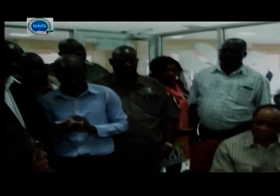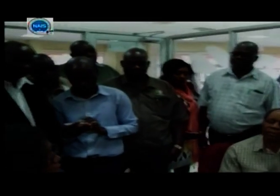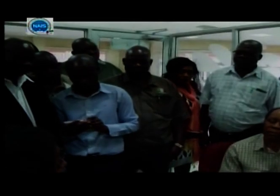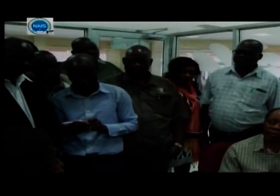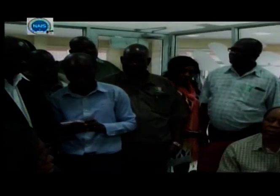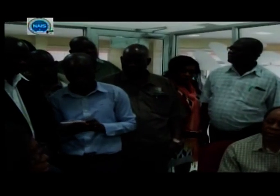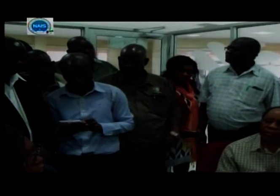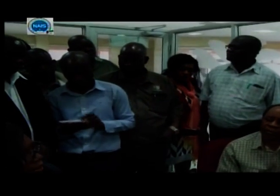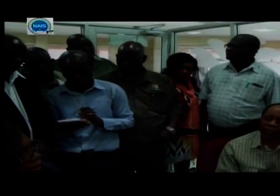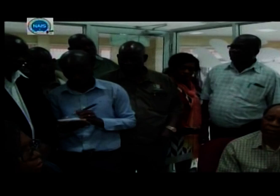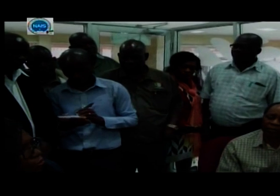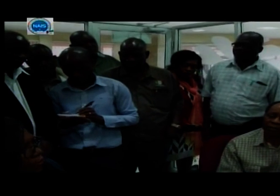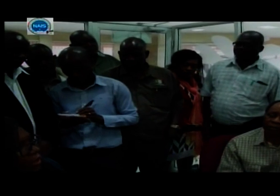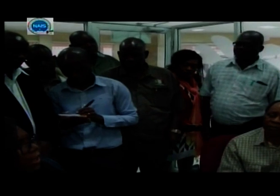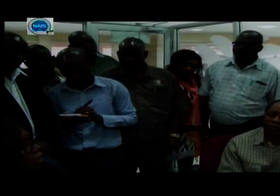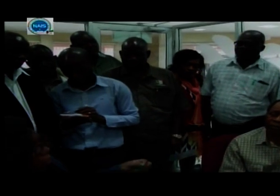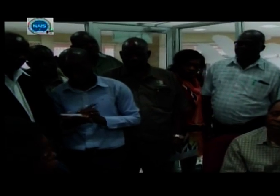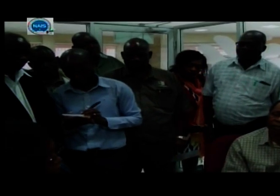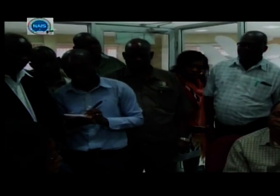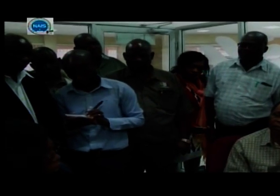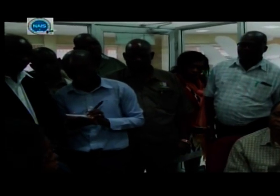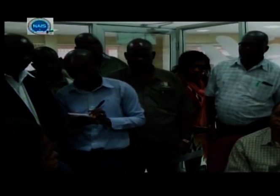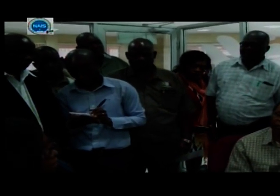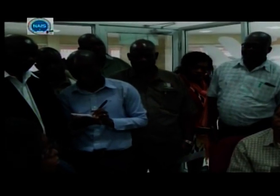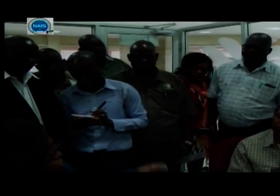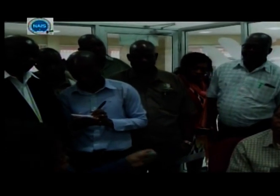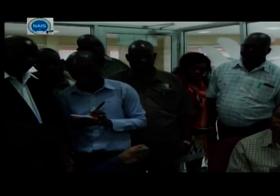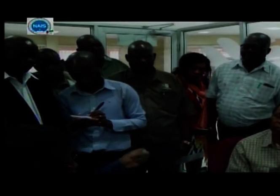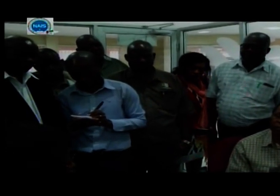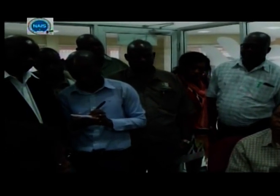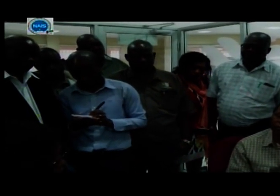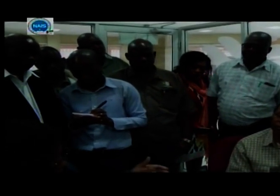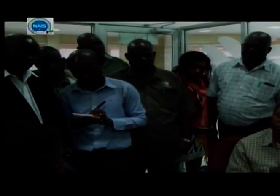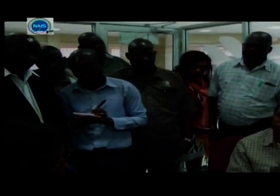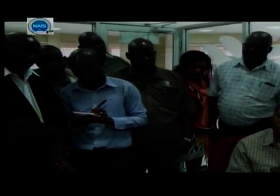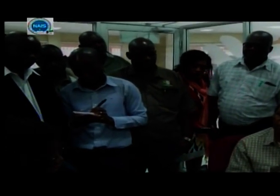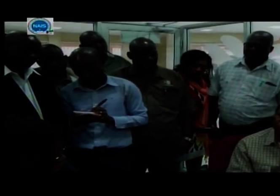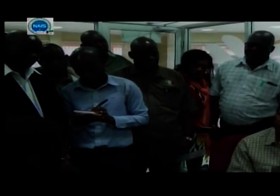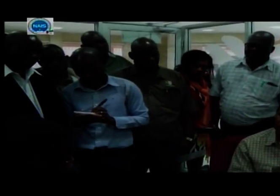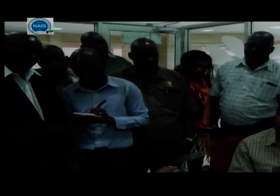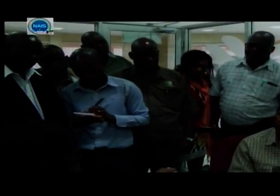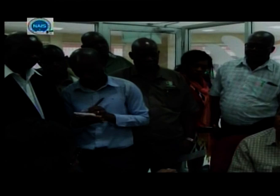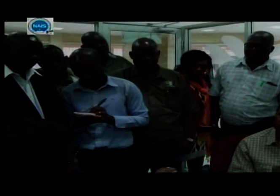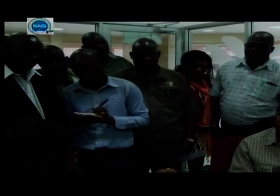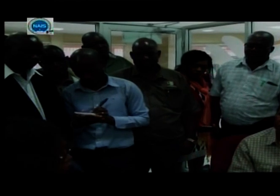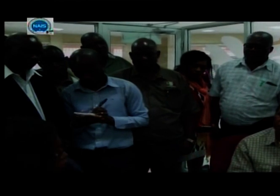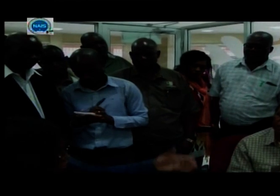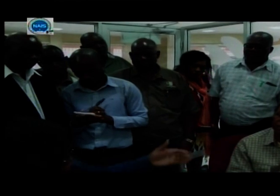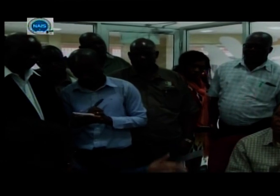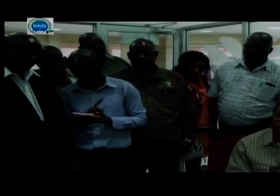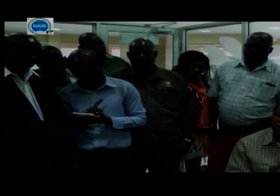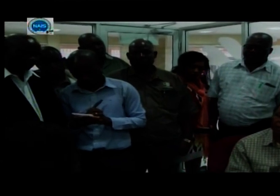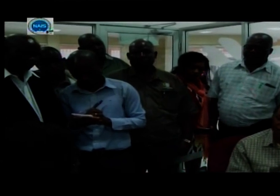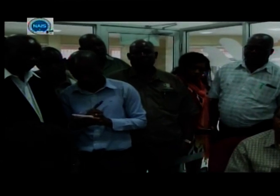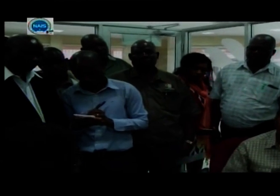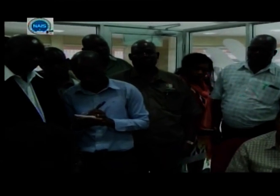I don't see proactiveness, DACO, to say all agro dealers should, every day somebody comes and they had a challenge swiping, that all